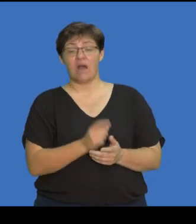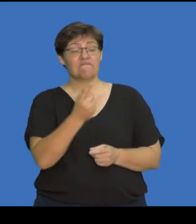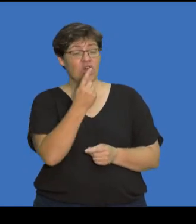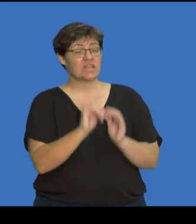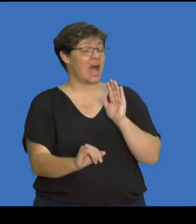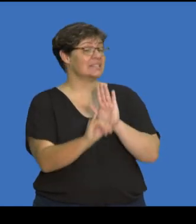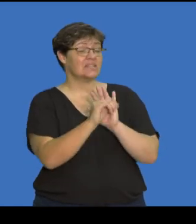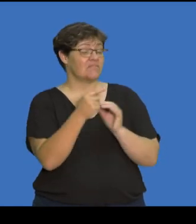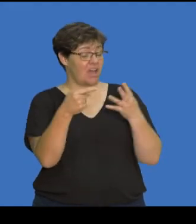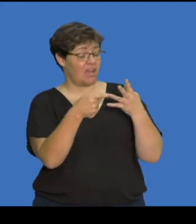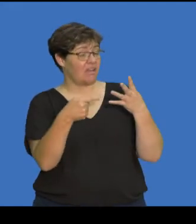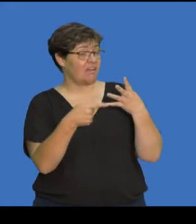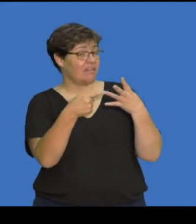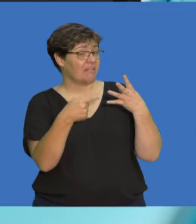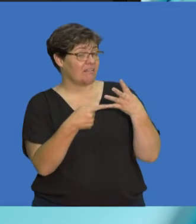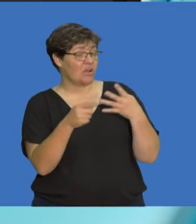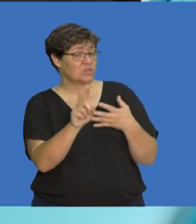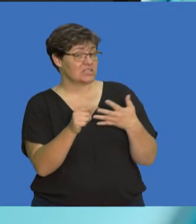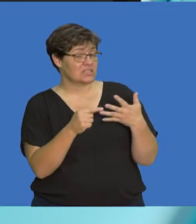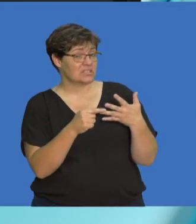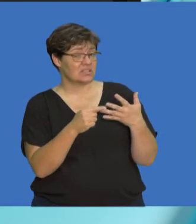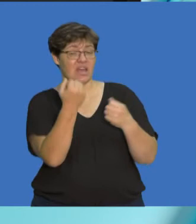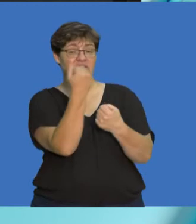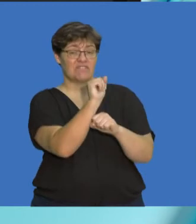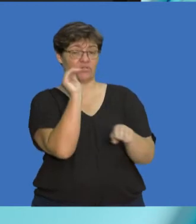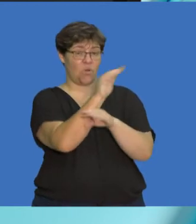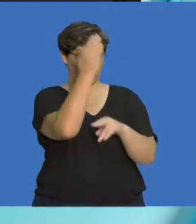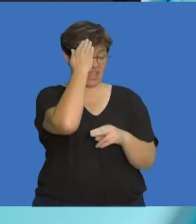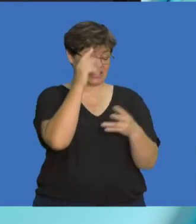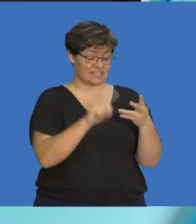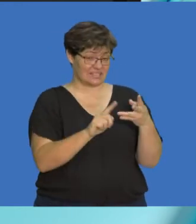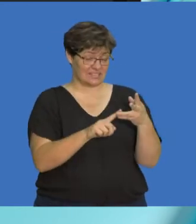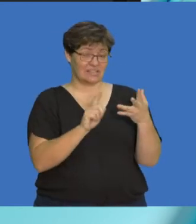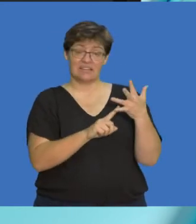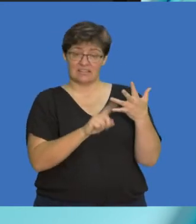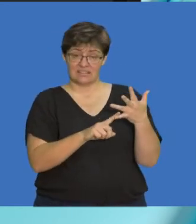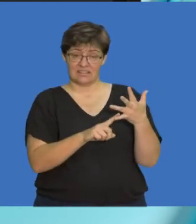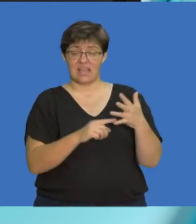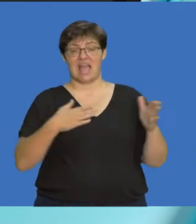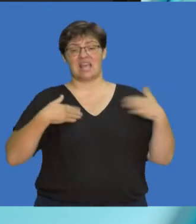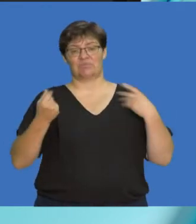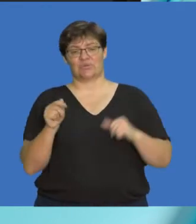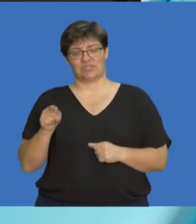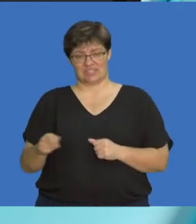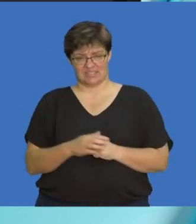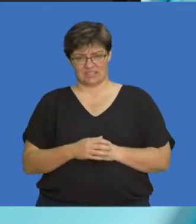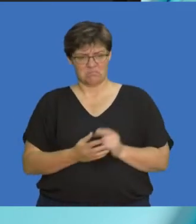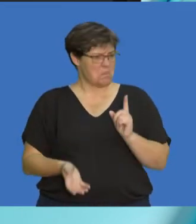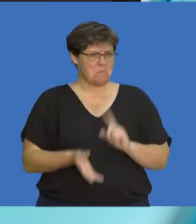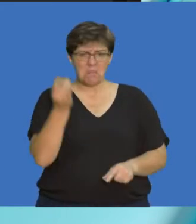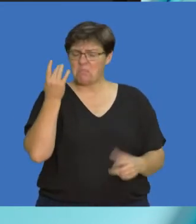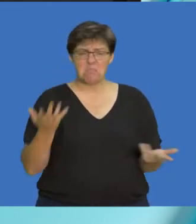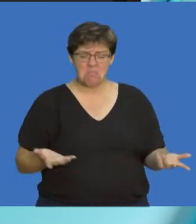What are they? Your two fixed costs are factory overheads and admin cost. Where will I pick them up